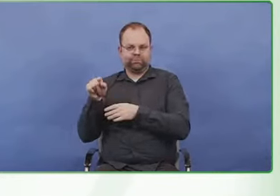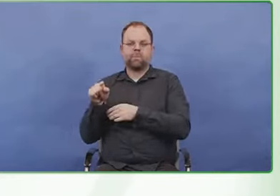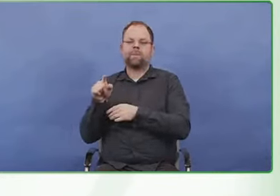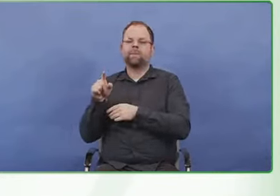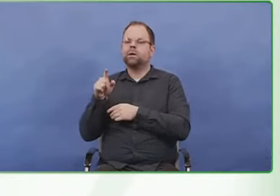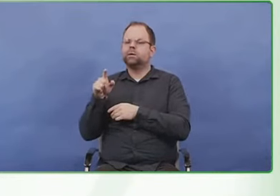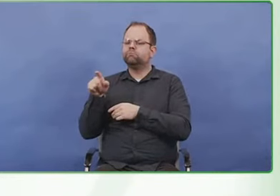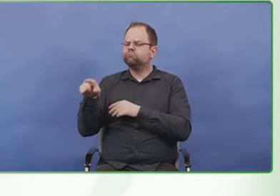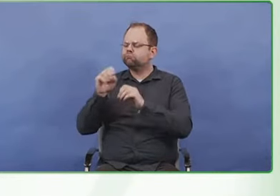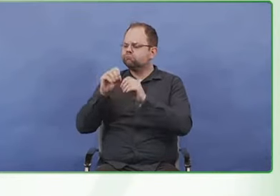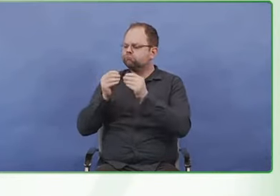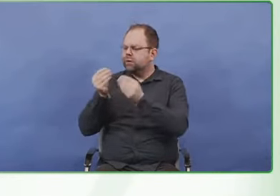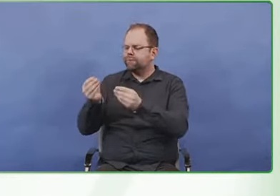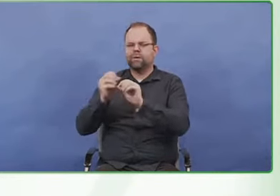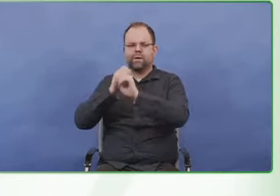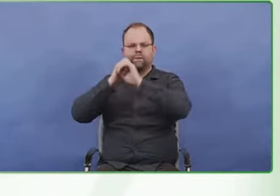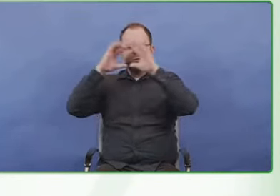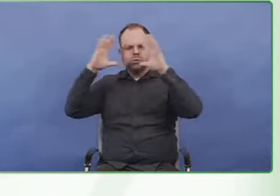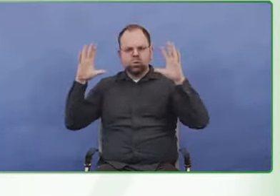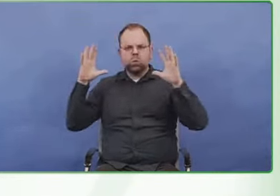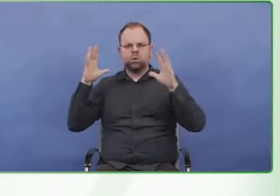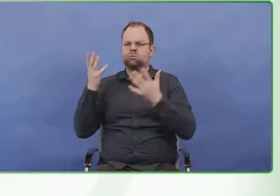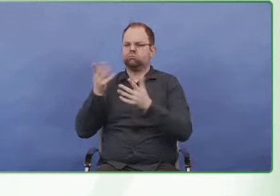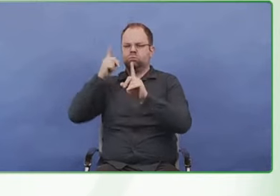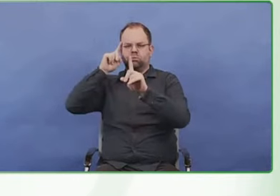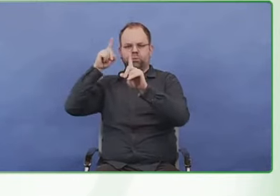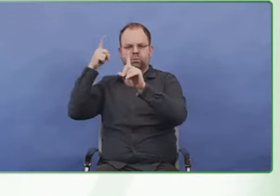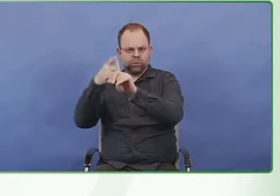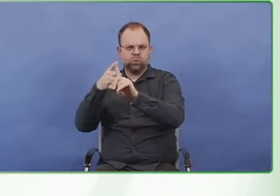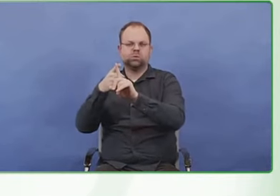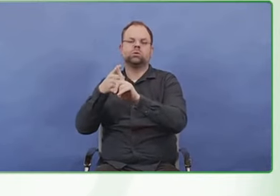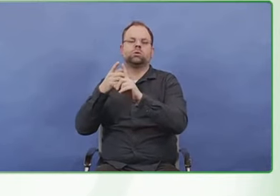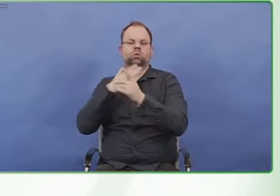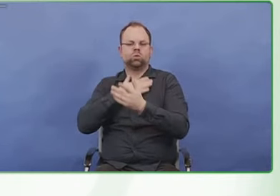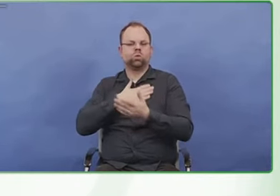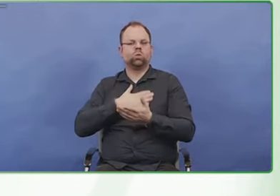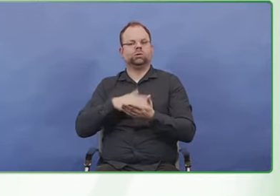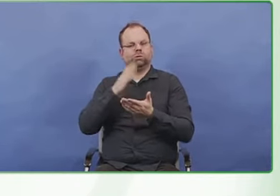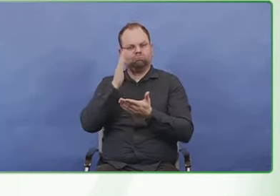as well as criminal, to be able to enforce the law.